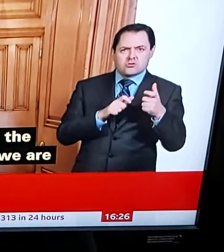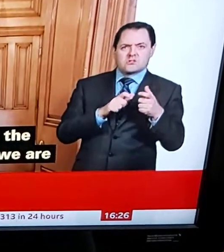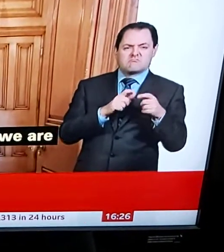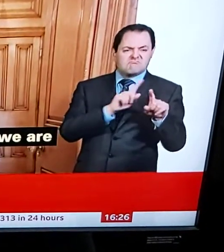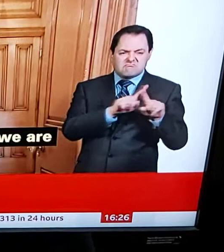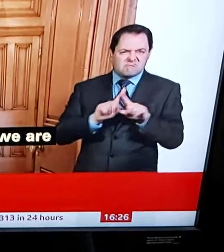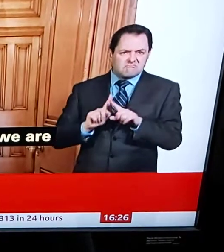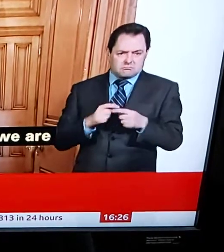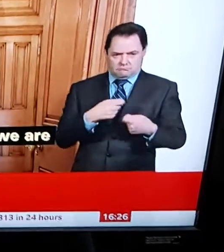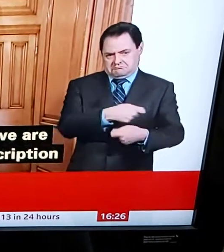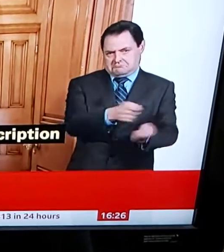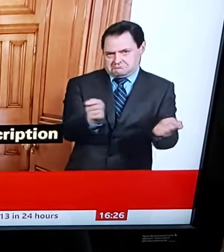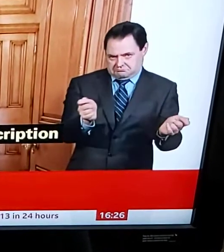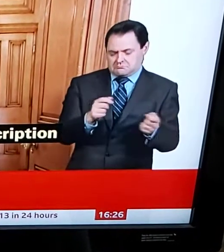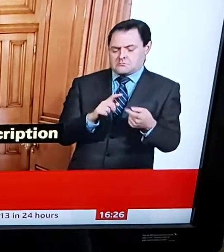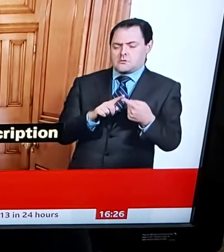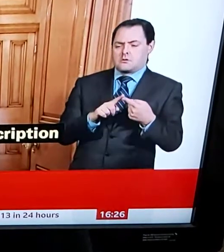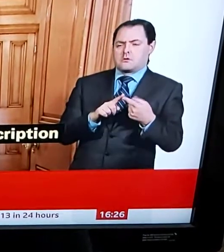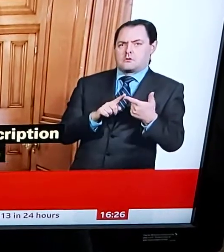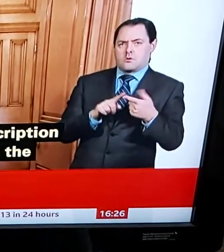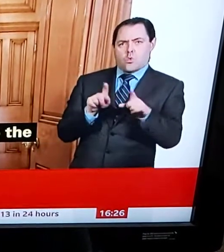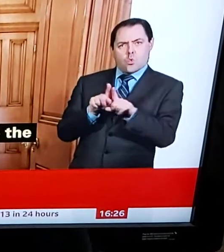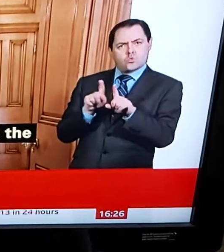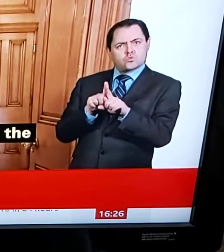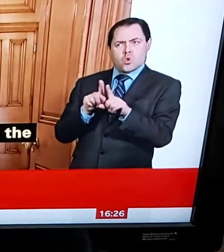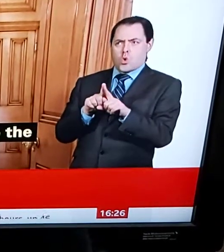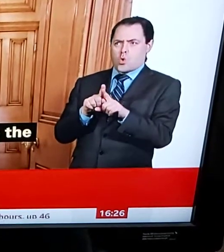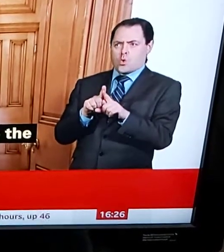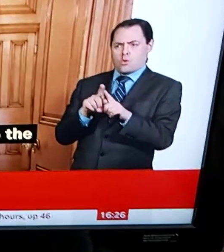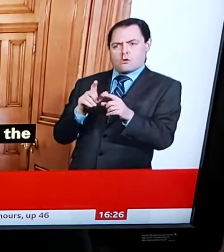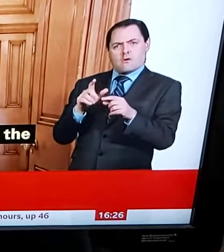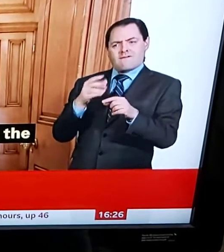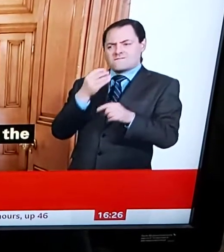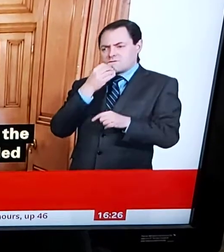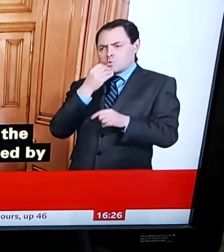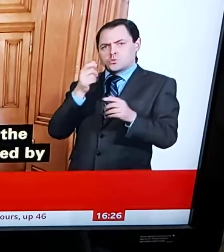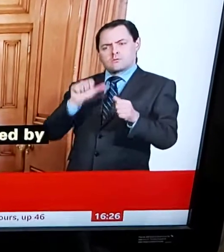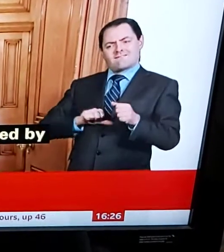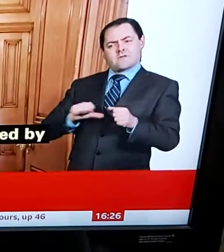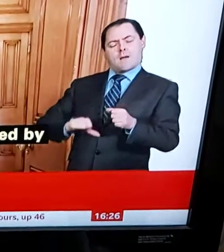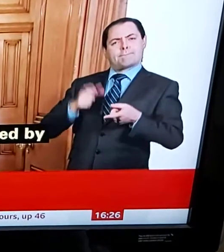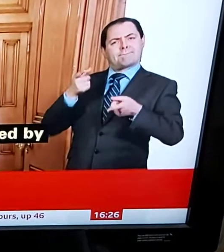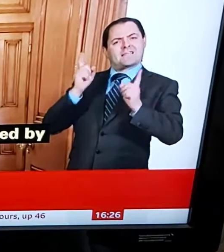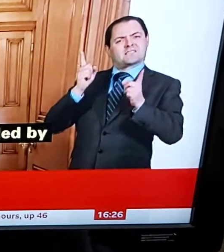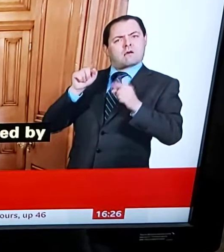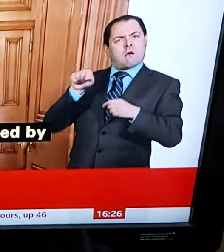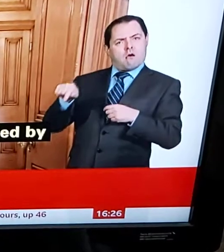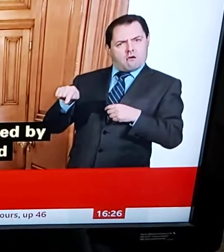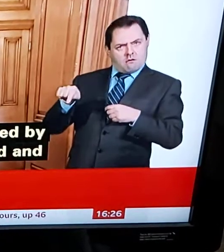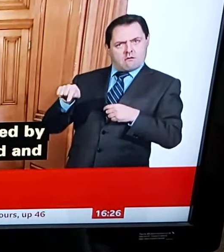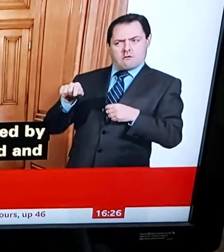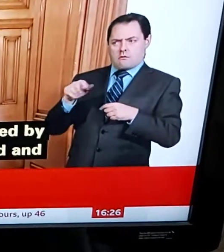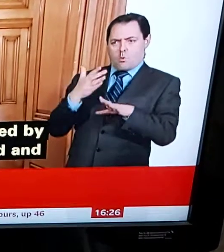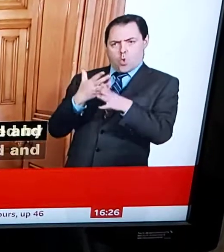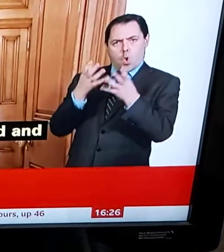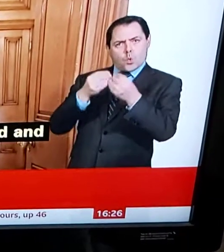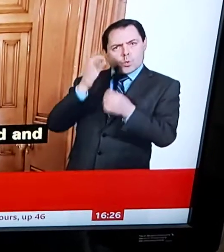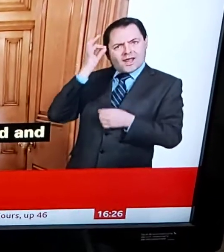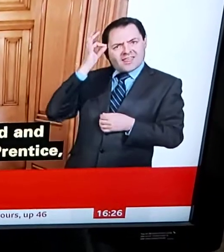case that a new task force led by George Eustice and by the Food and Farming Minister Victoria Prentice are working with local authorities